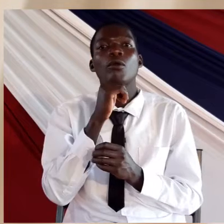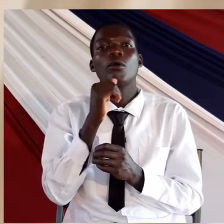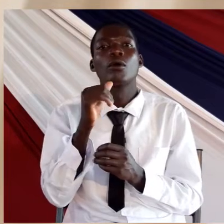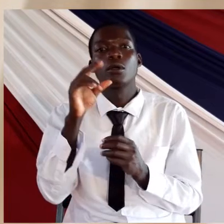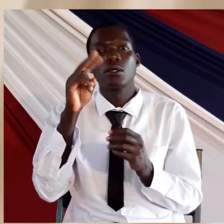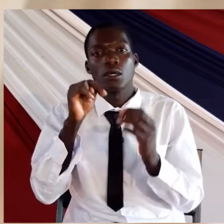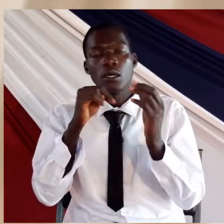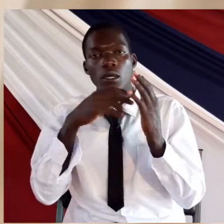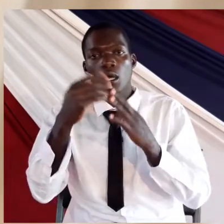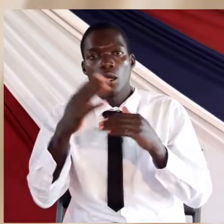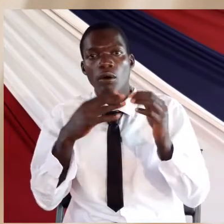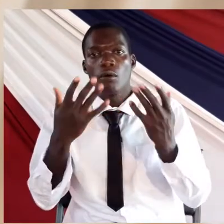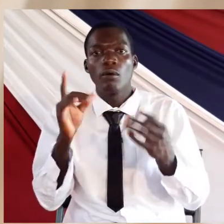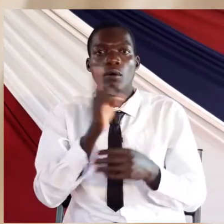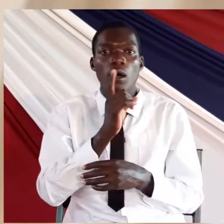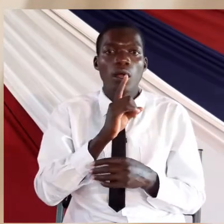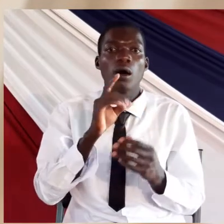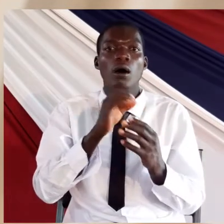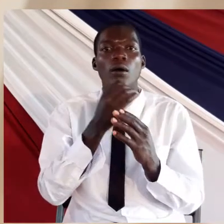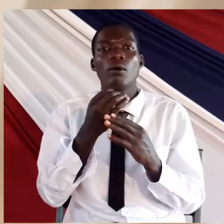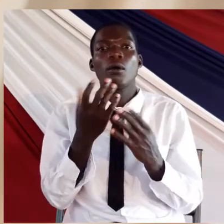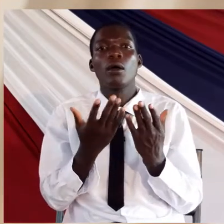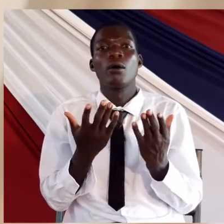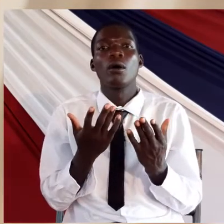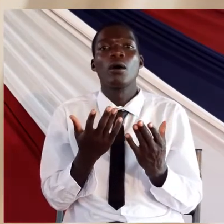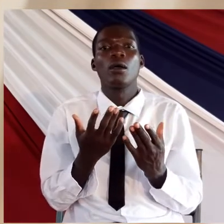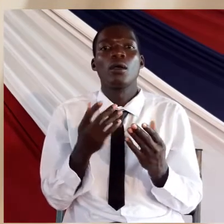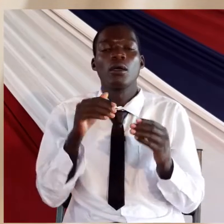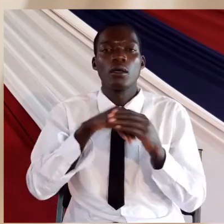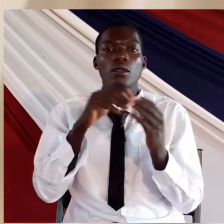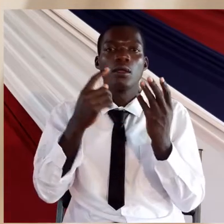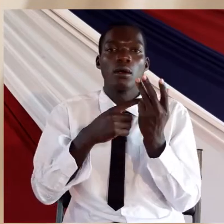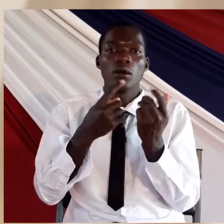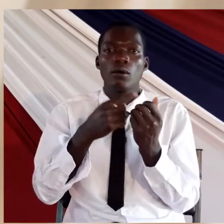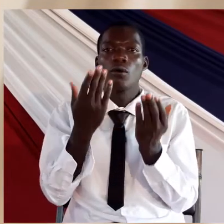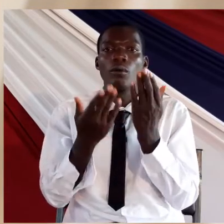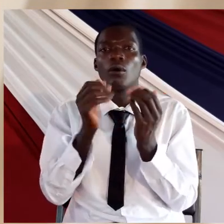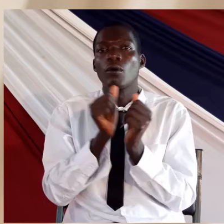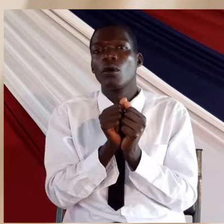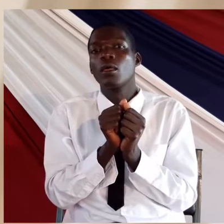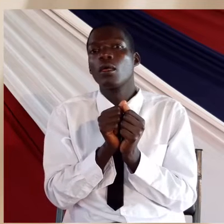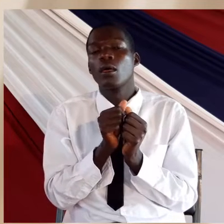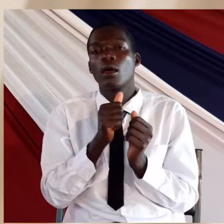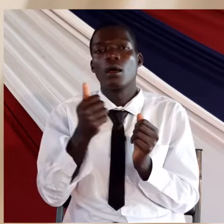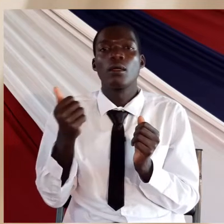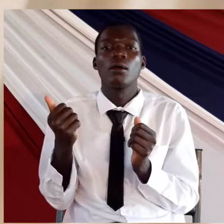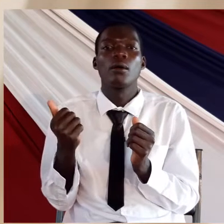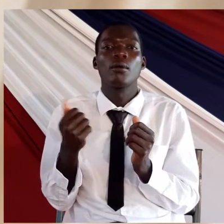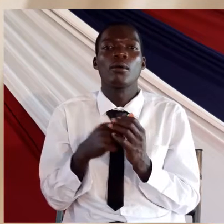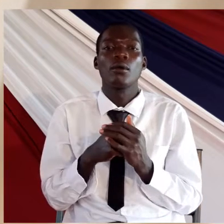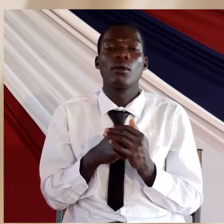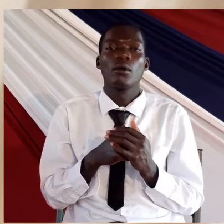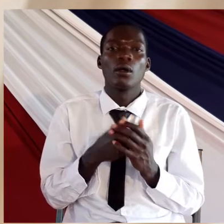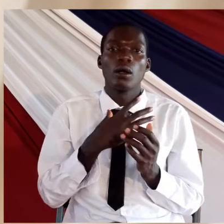of conflict or violence whatsoever in the biblical account. If you would compare the Atrahasis, there are a lot of controversies.